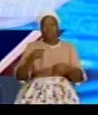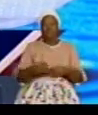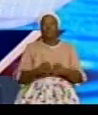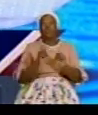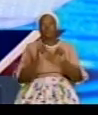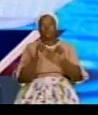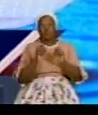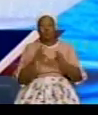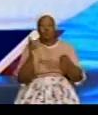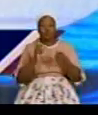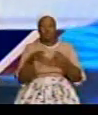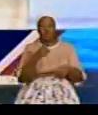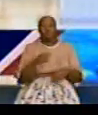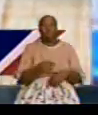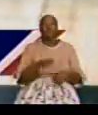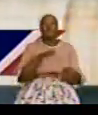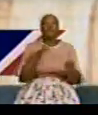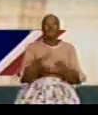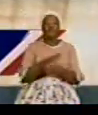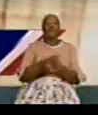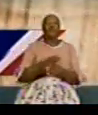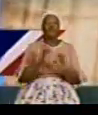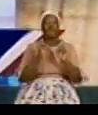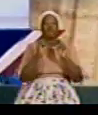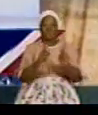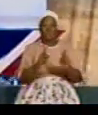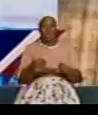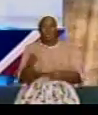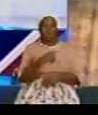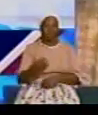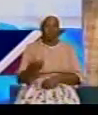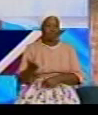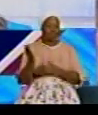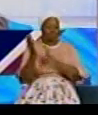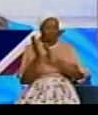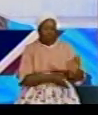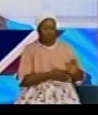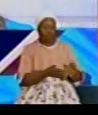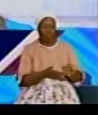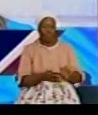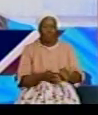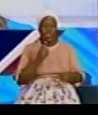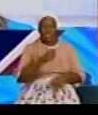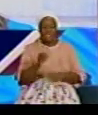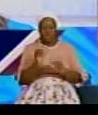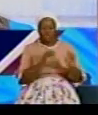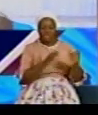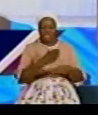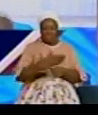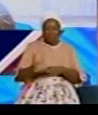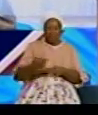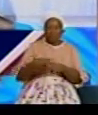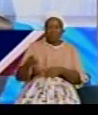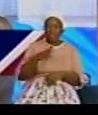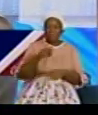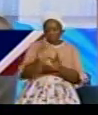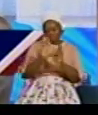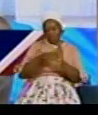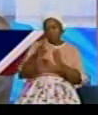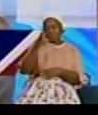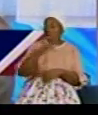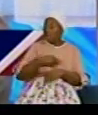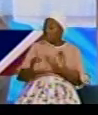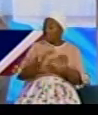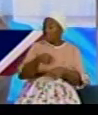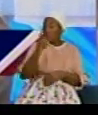ye reject. They laid it aside, the commandment of God. And if anyone